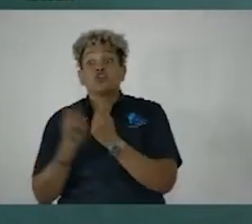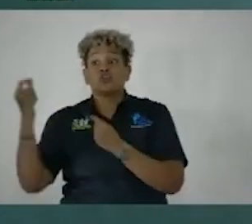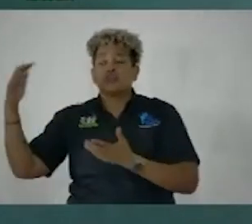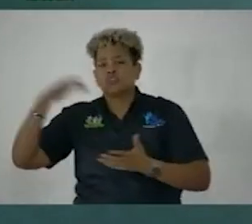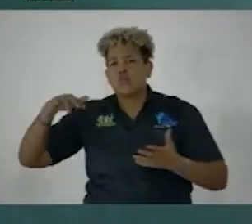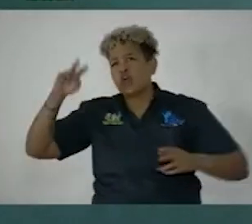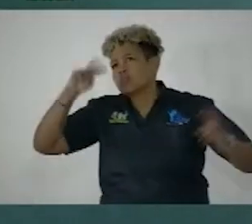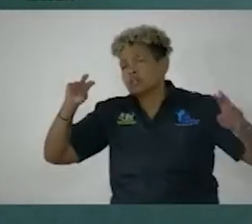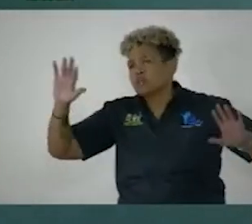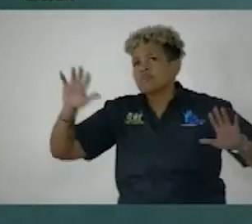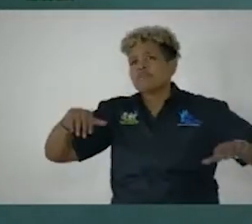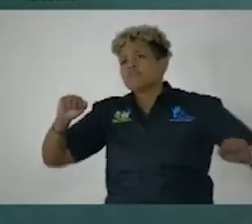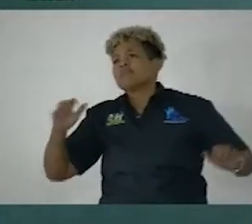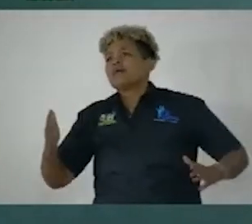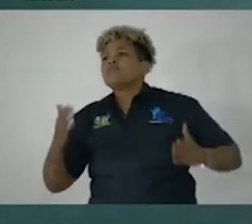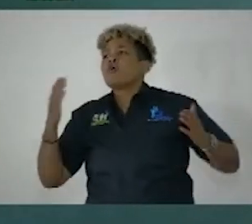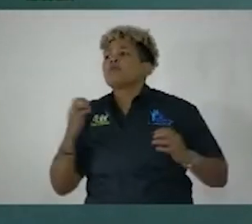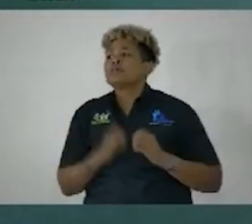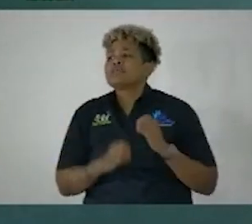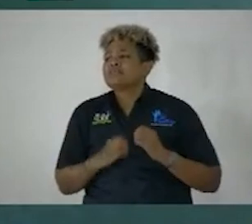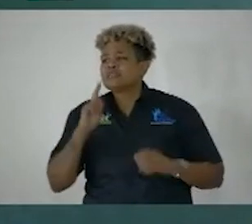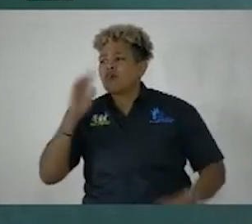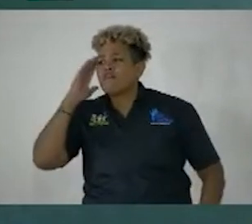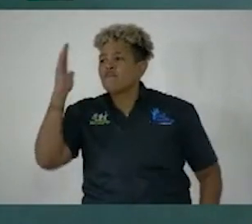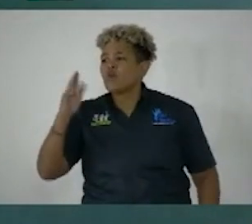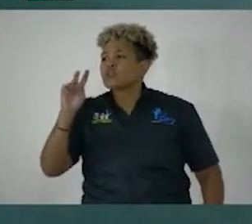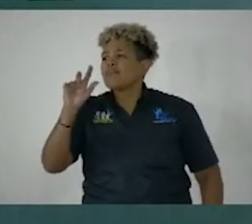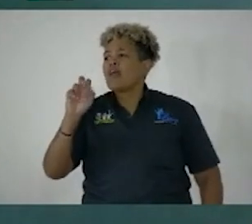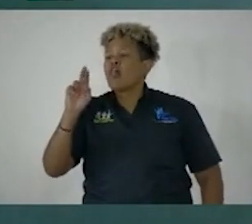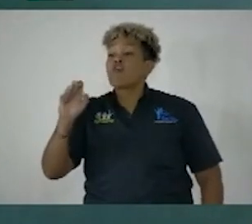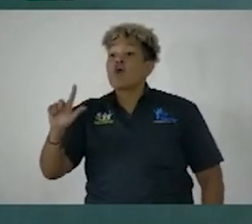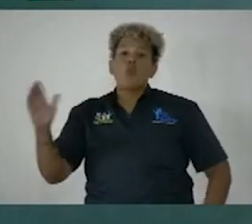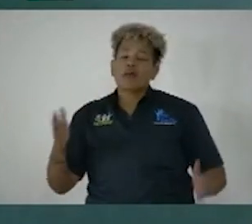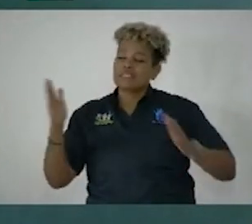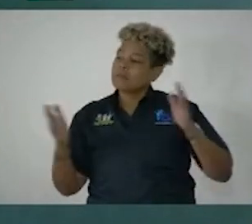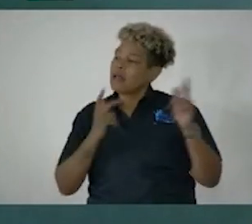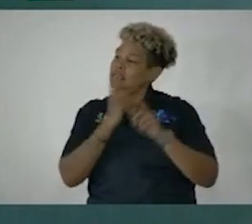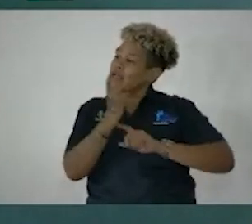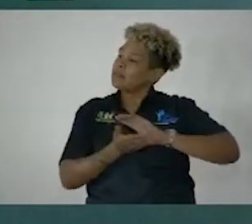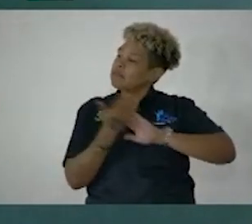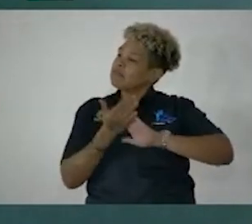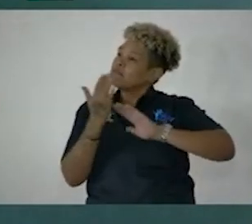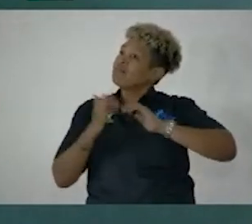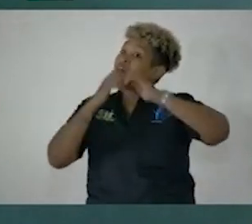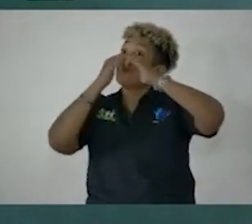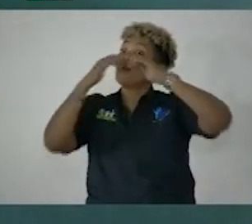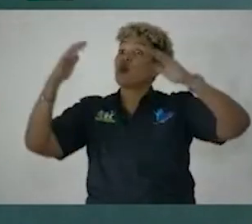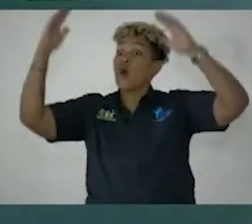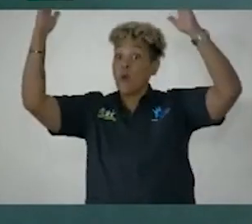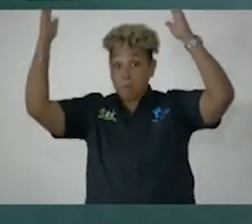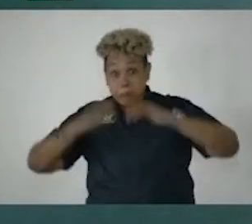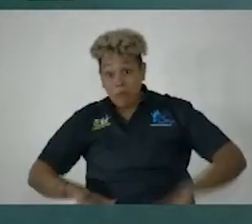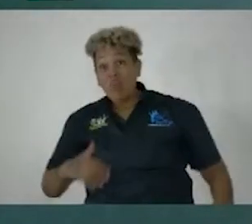or its proposal about the future, what is the plan to just keep it in a state that it doesn't fall